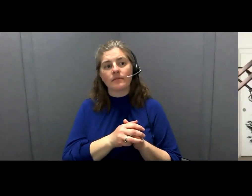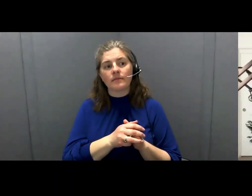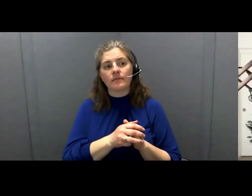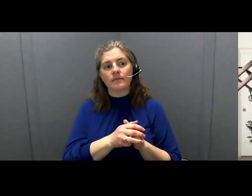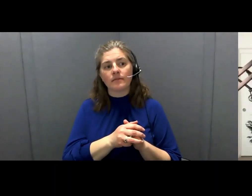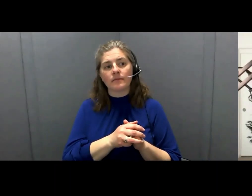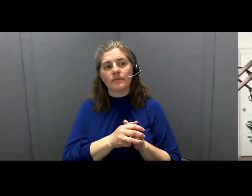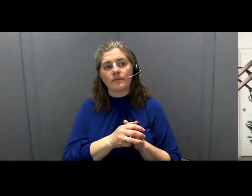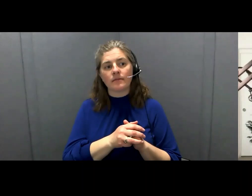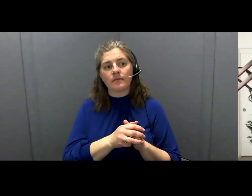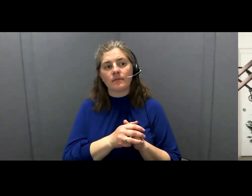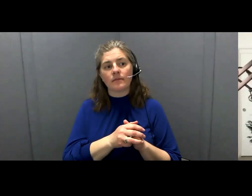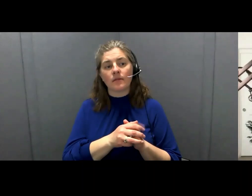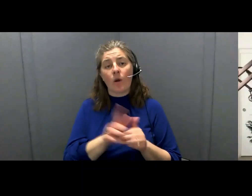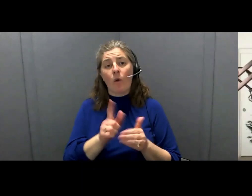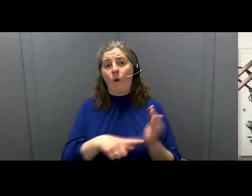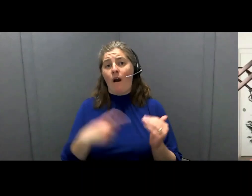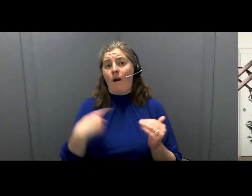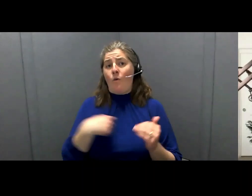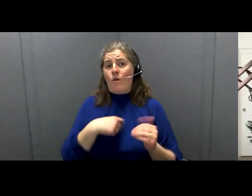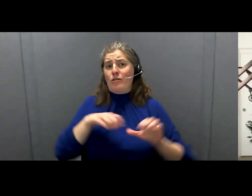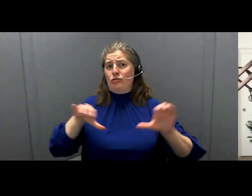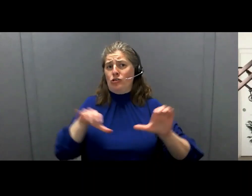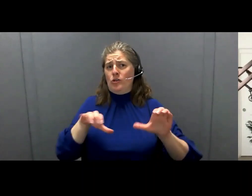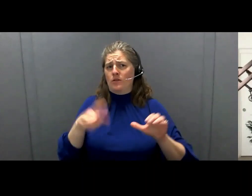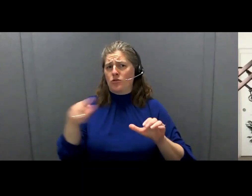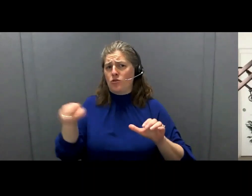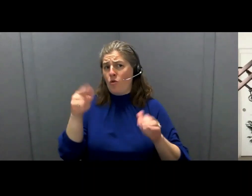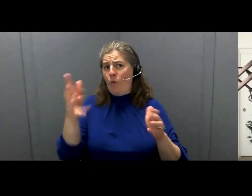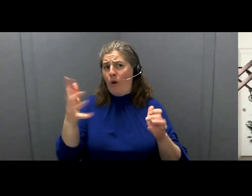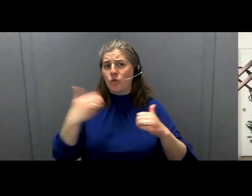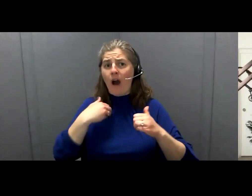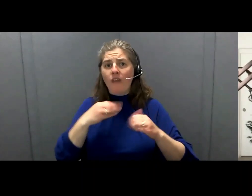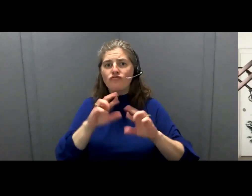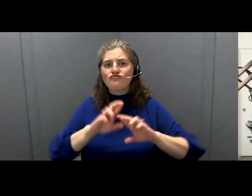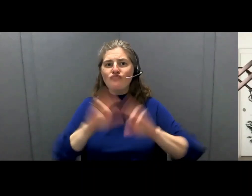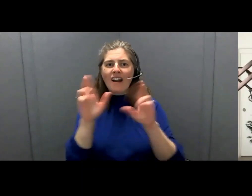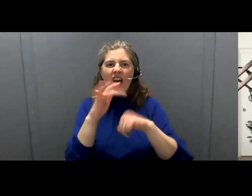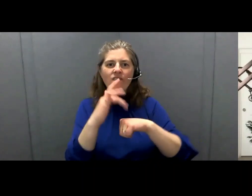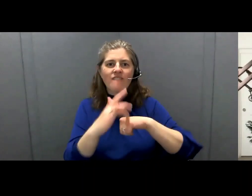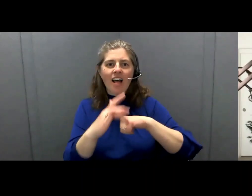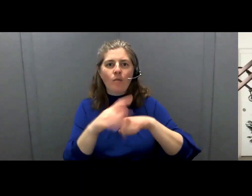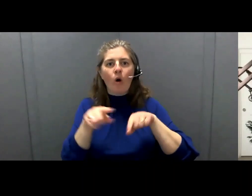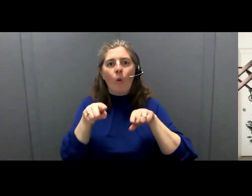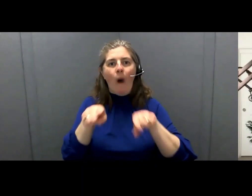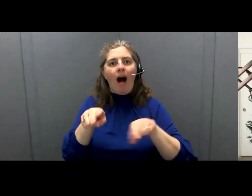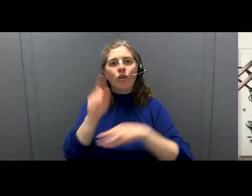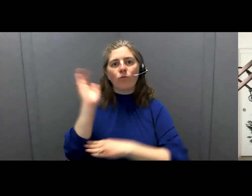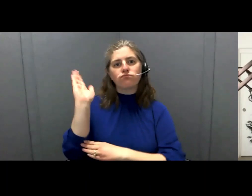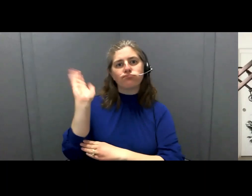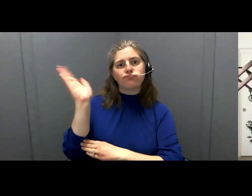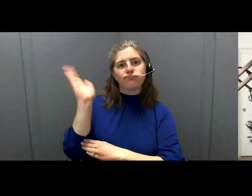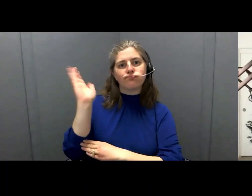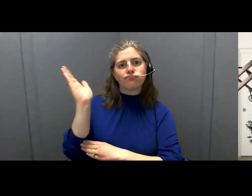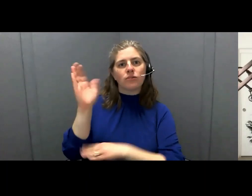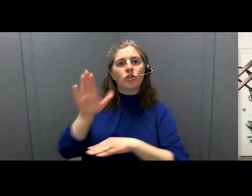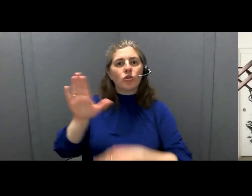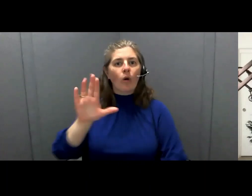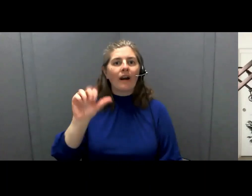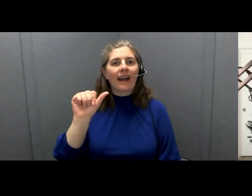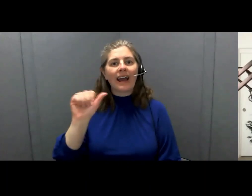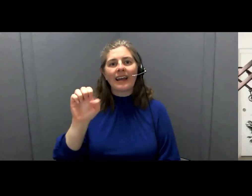that what we're doing is something that you want to have available when you're doing your presentation, your